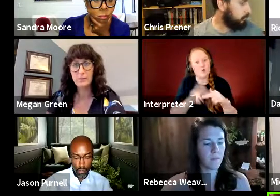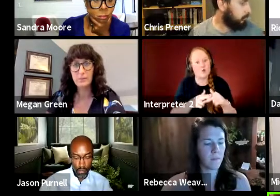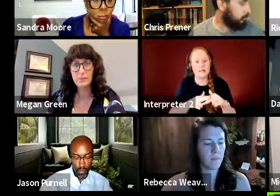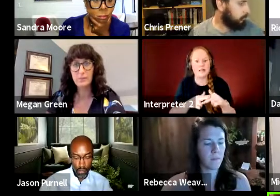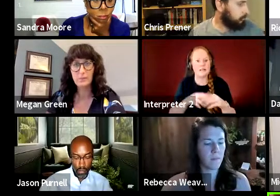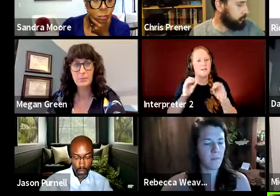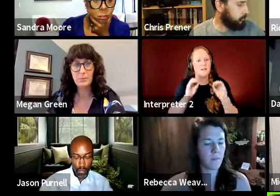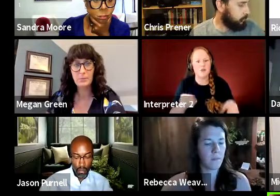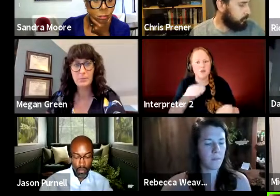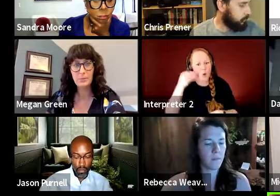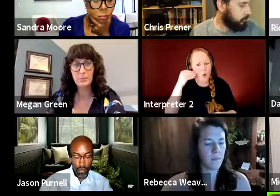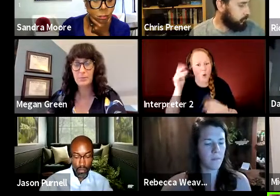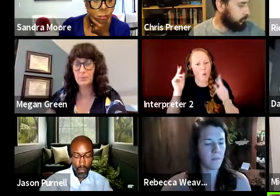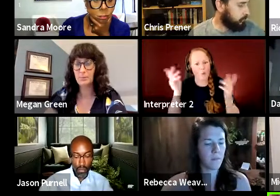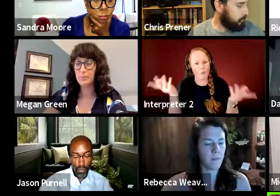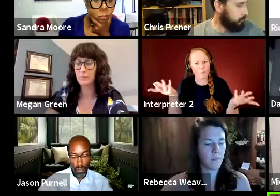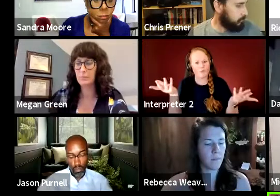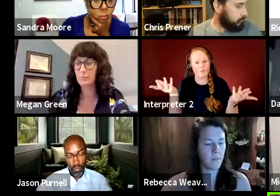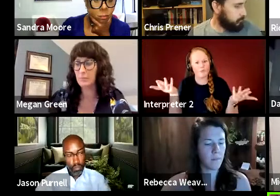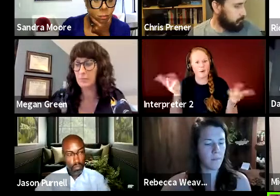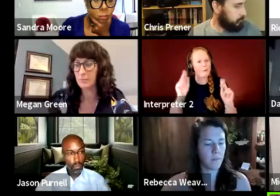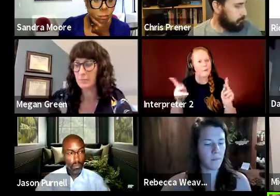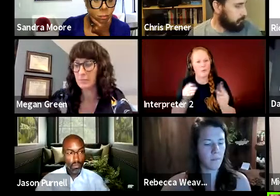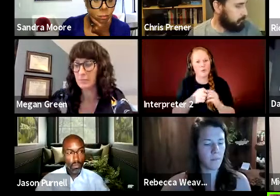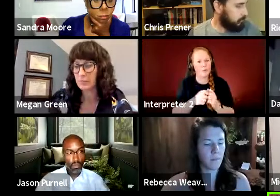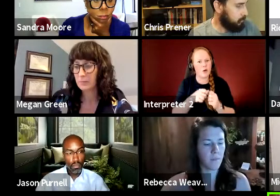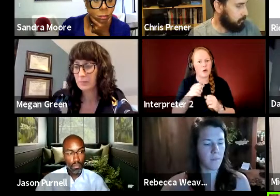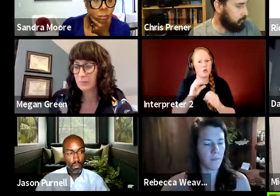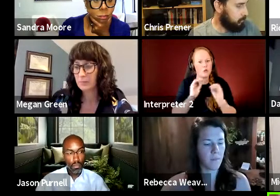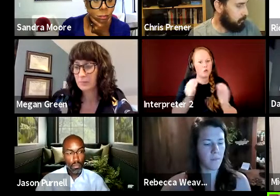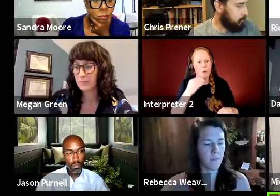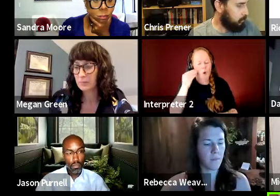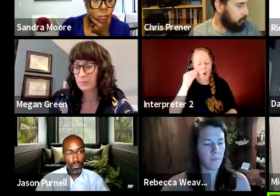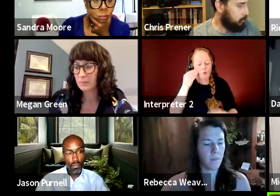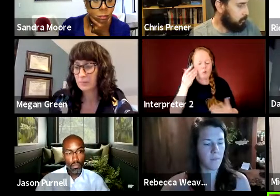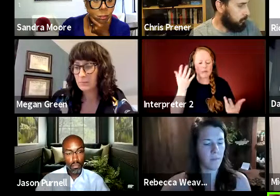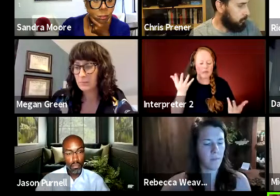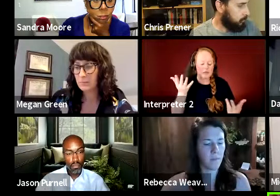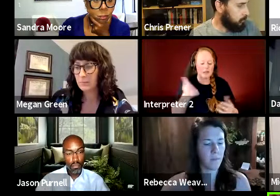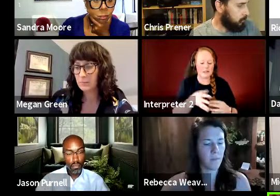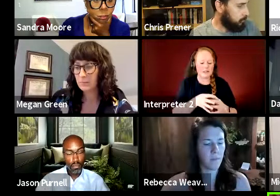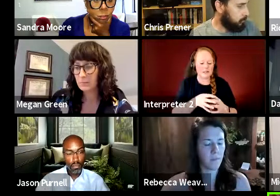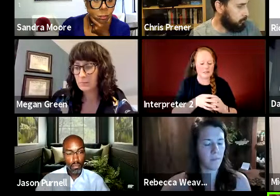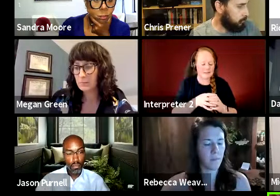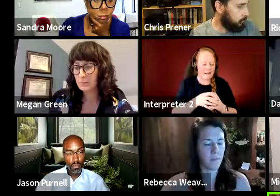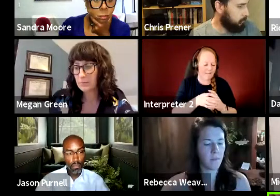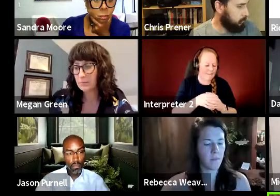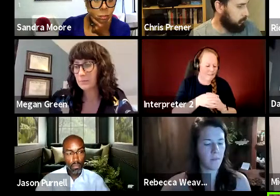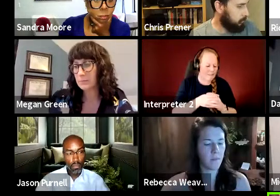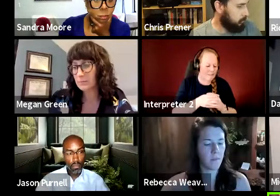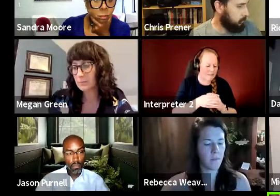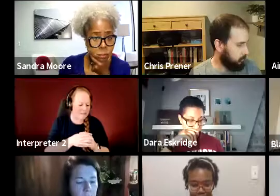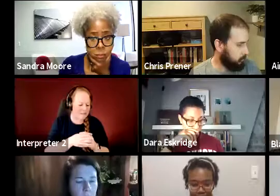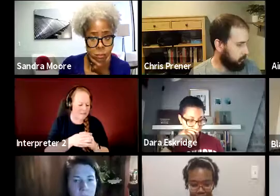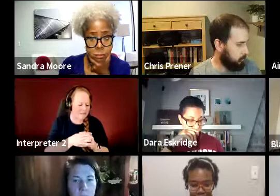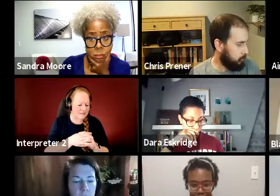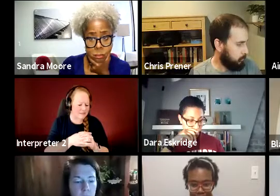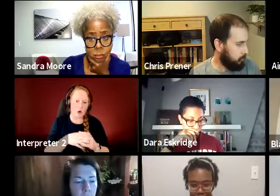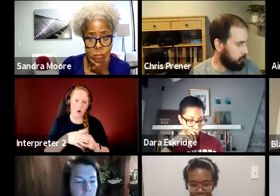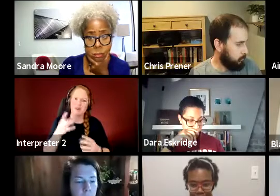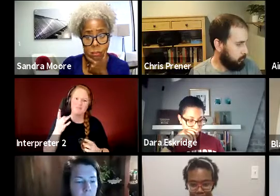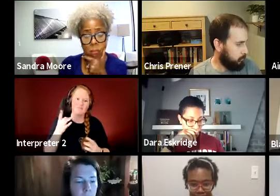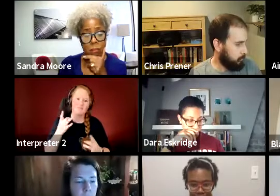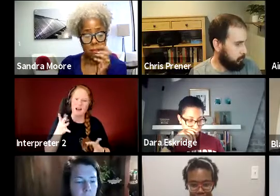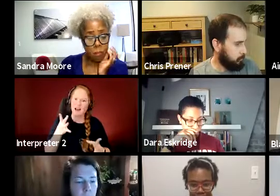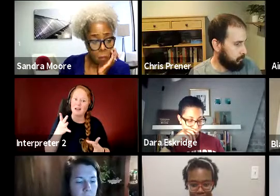In the longer term, well, I would hate for all the money to be spent on short-term needs without